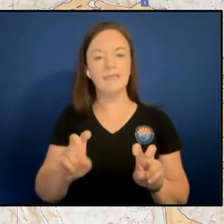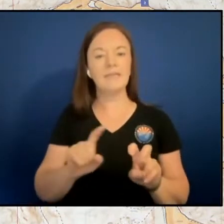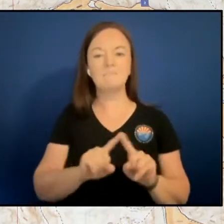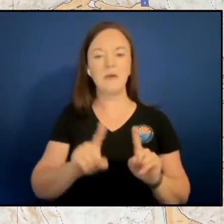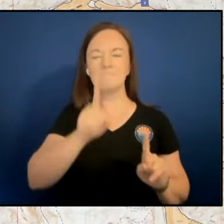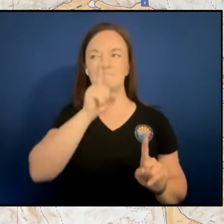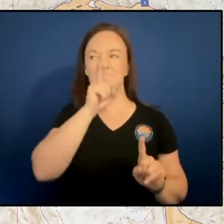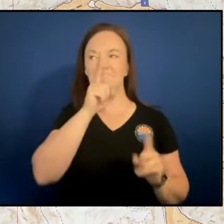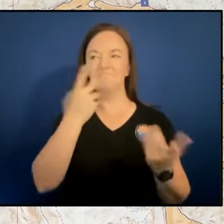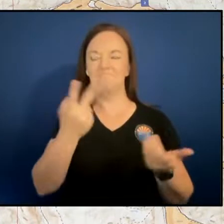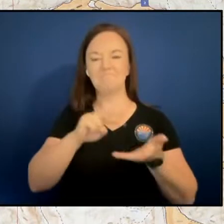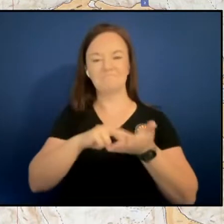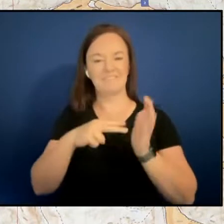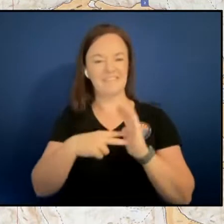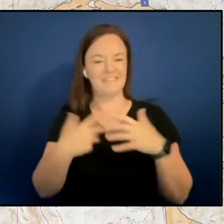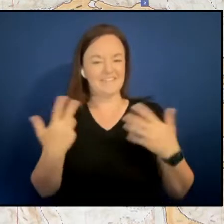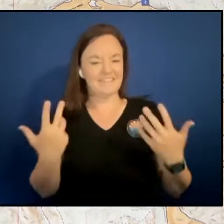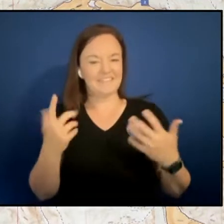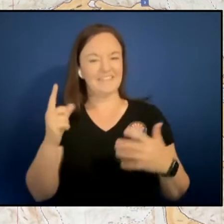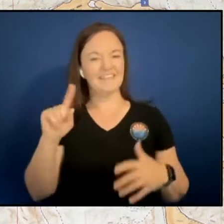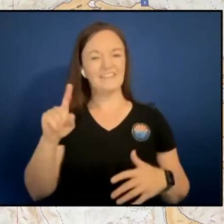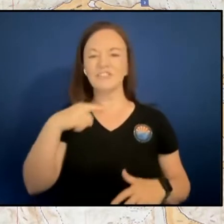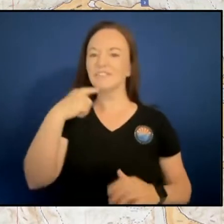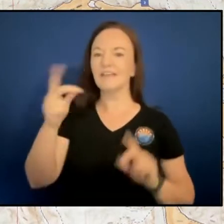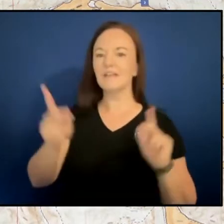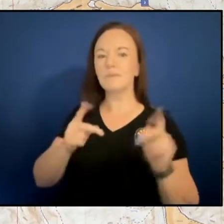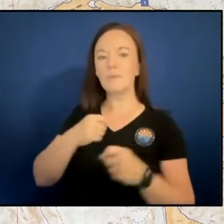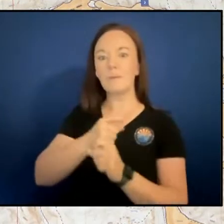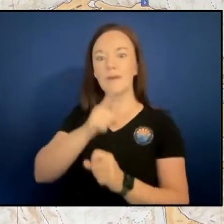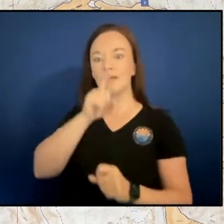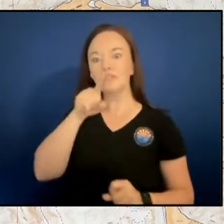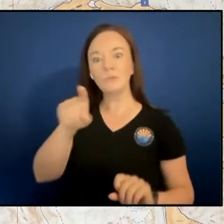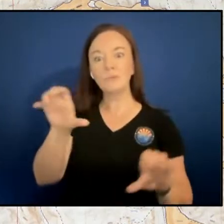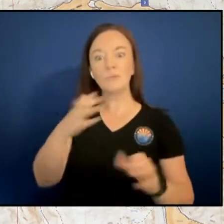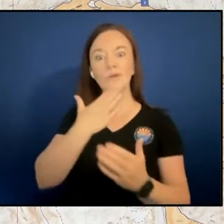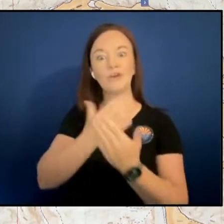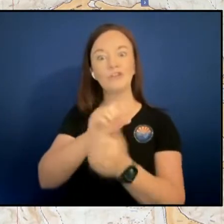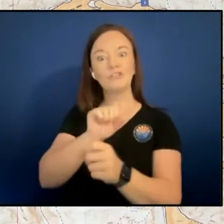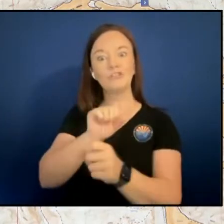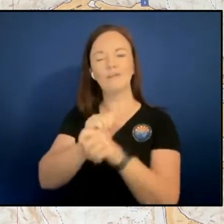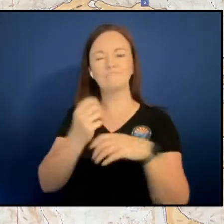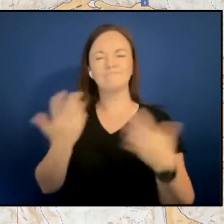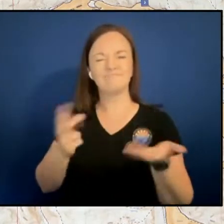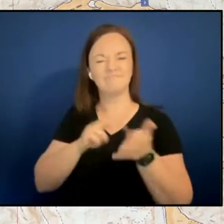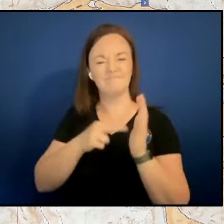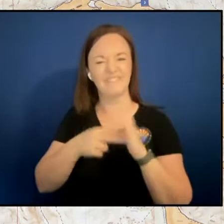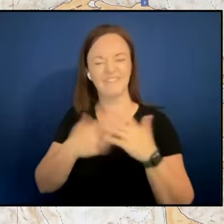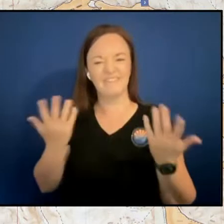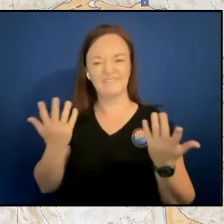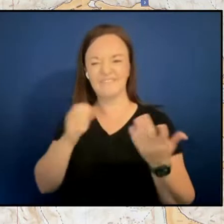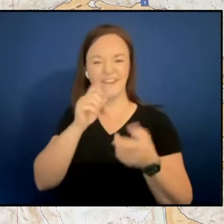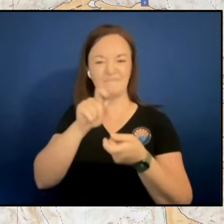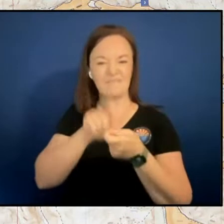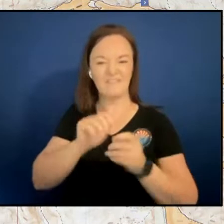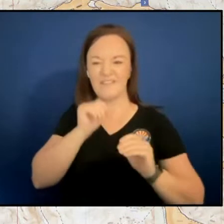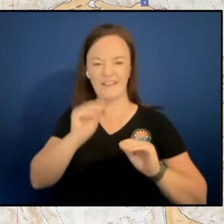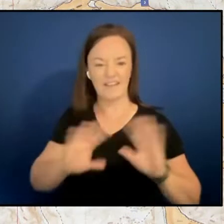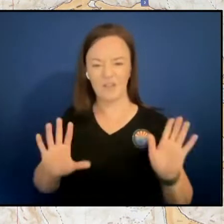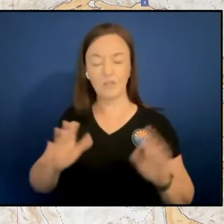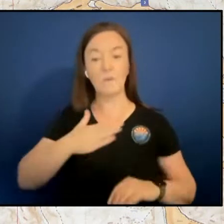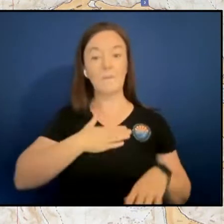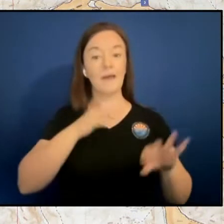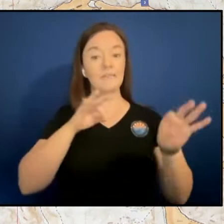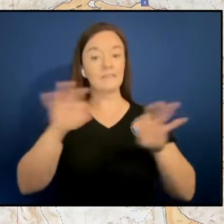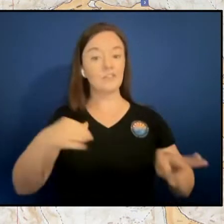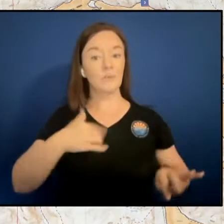Because that's just like telling people, hey, make sure you do a good job. So the definition I like of is deliberate